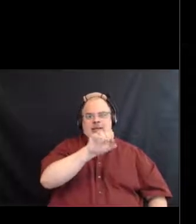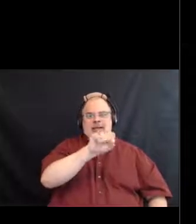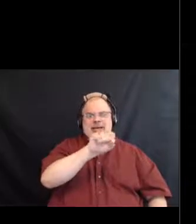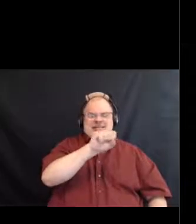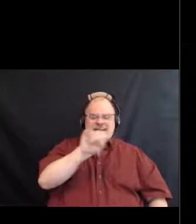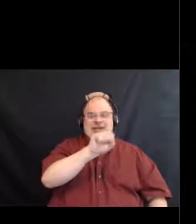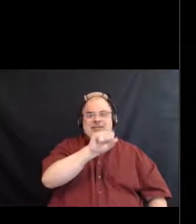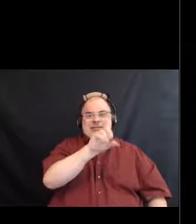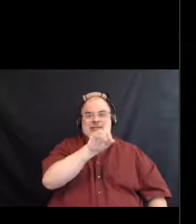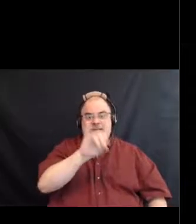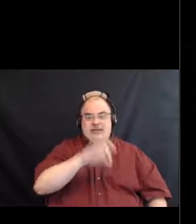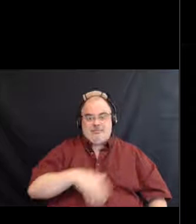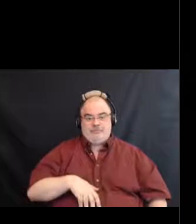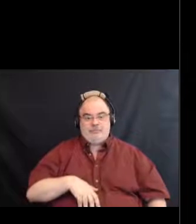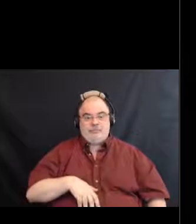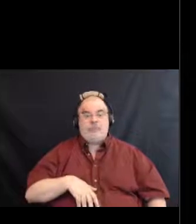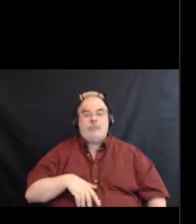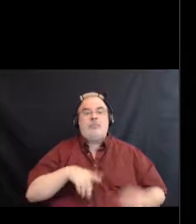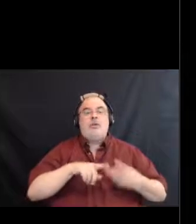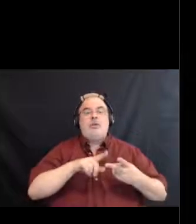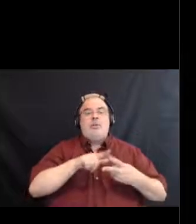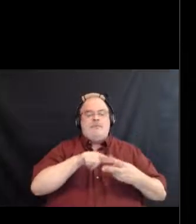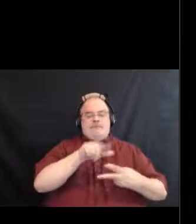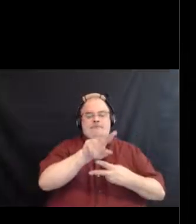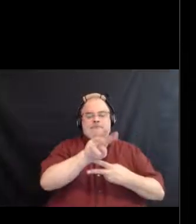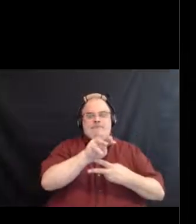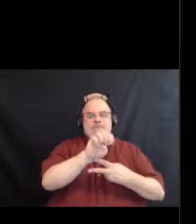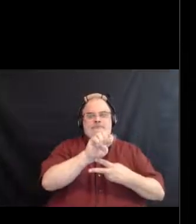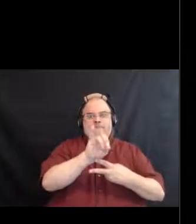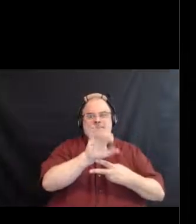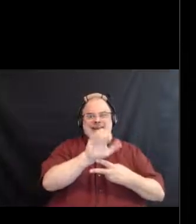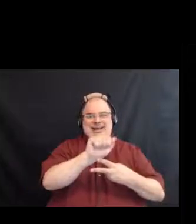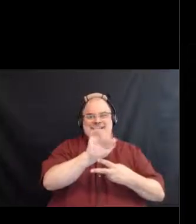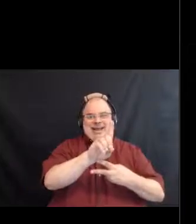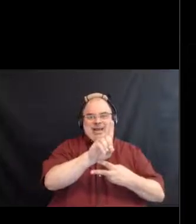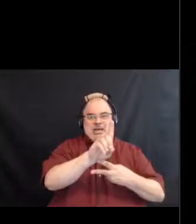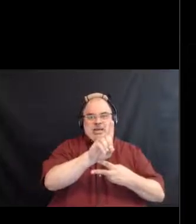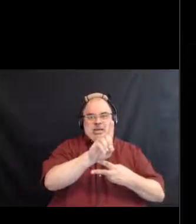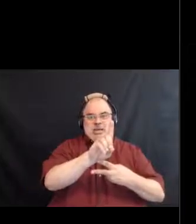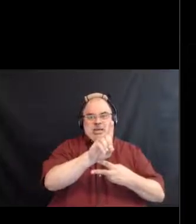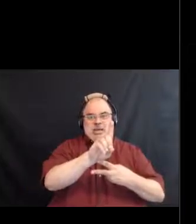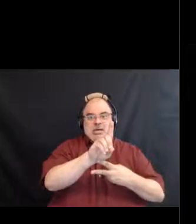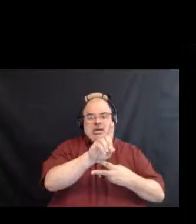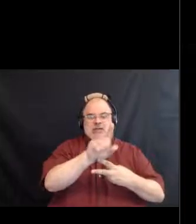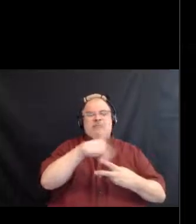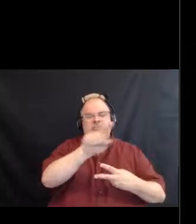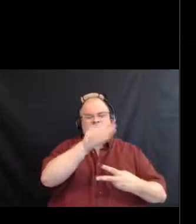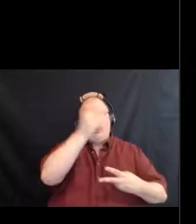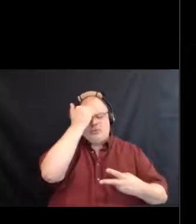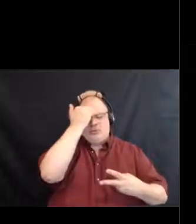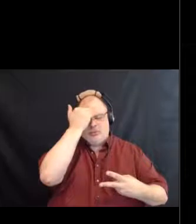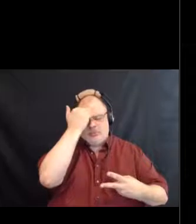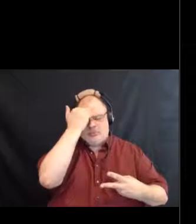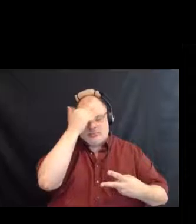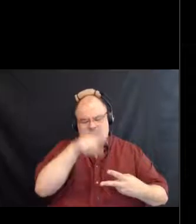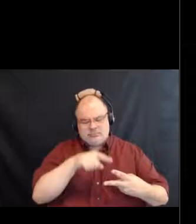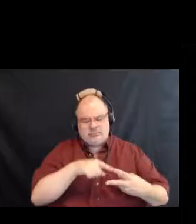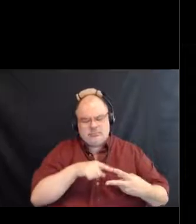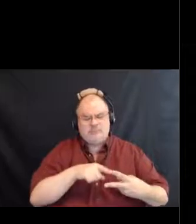big ones as Medicaid and SSI. Medicaid, you're probably very familiar with it if you're working in